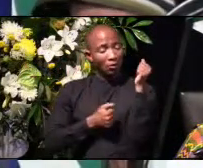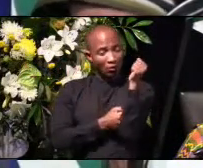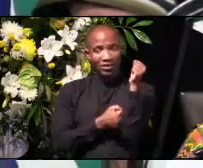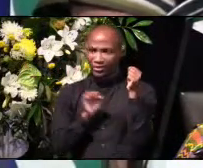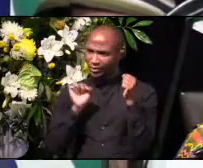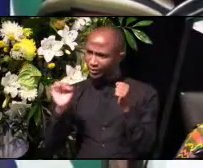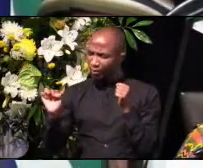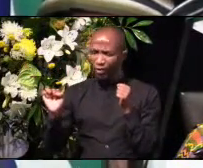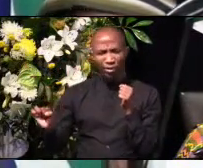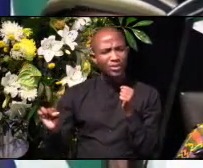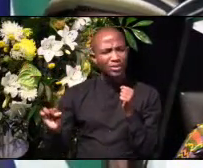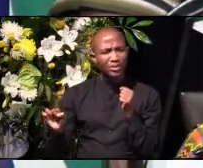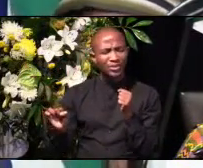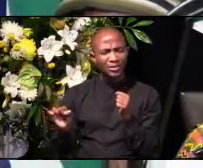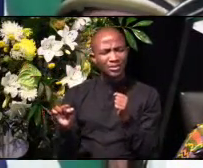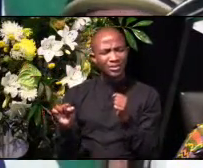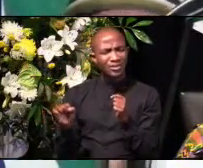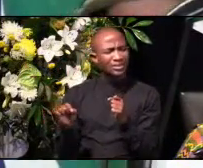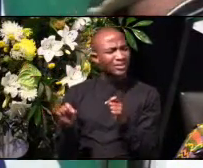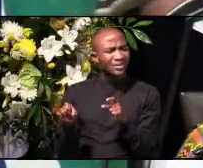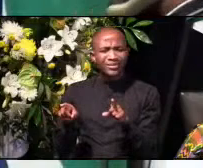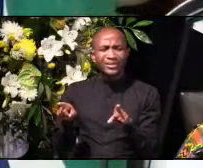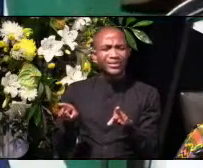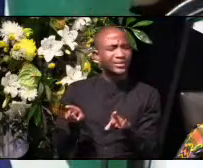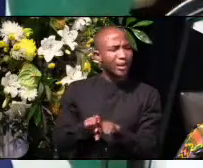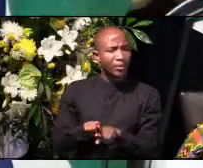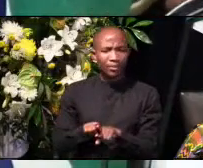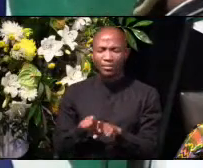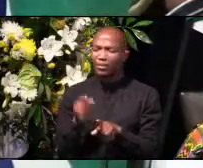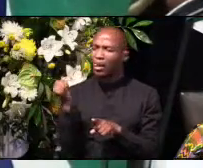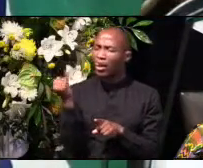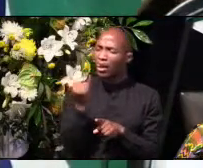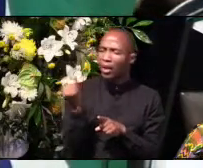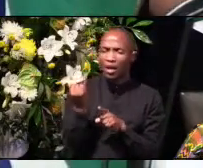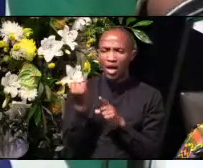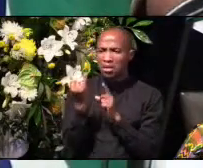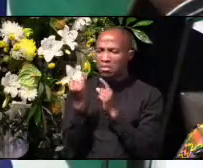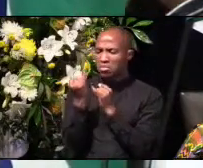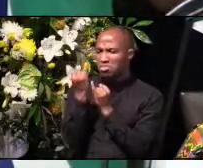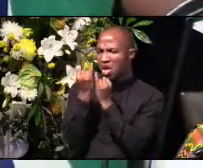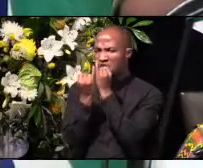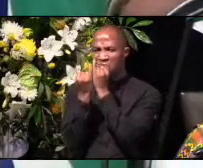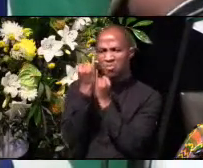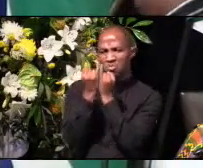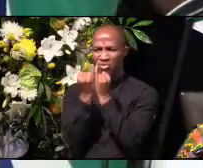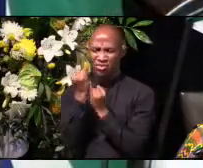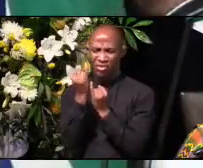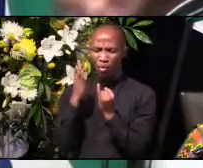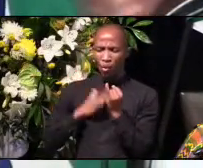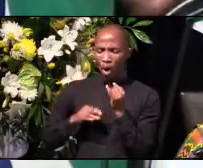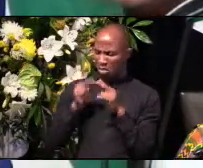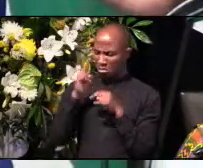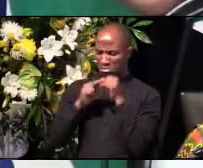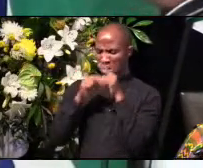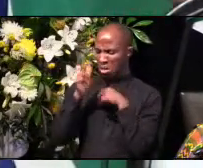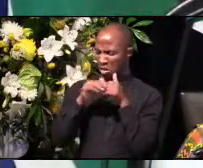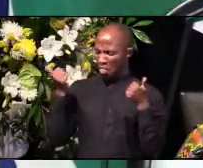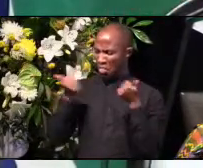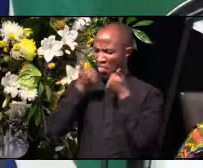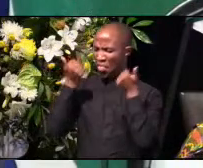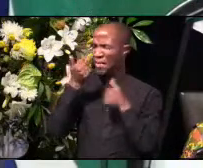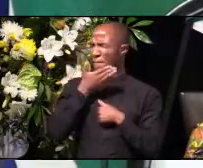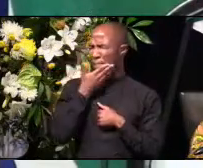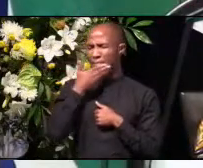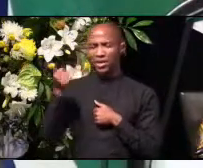right across the country it's more like they were competing to produce Union buildings in every corner